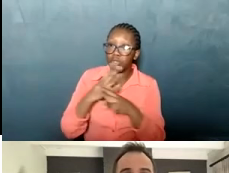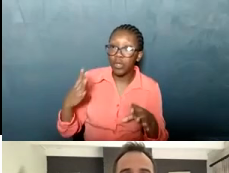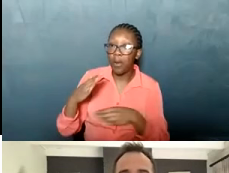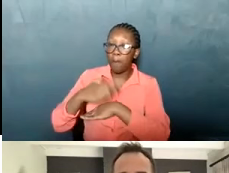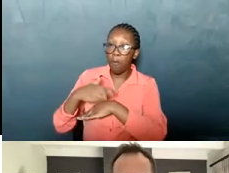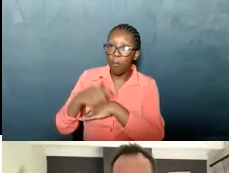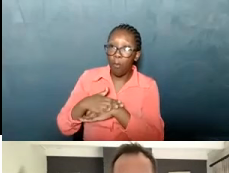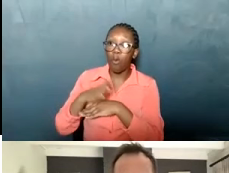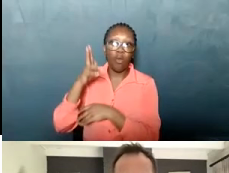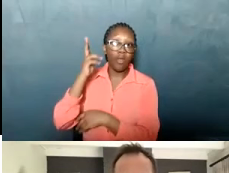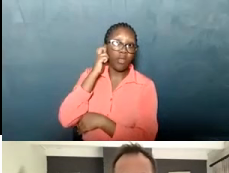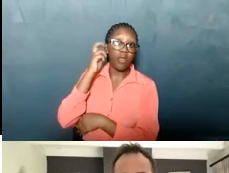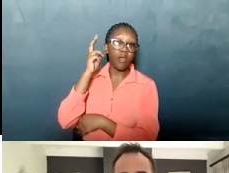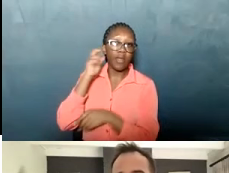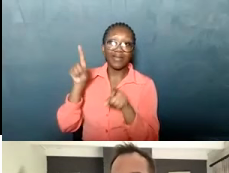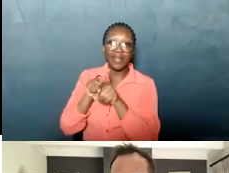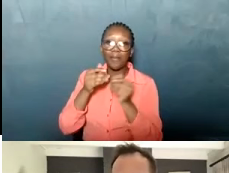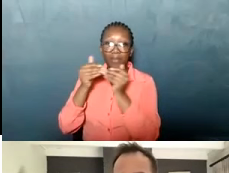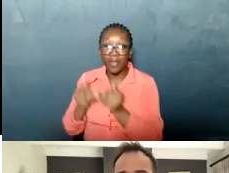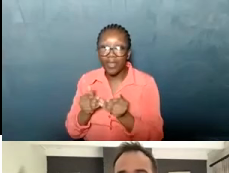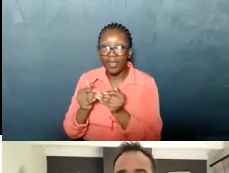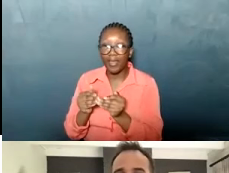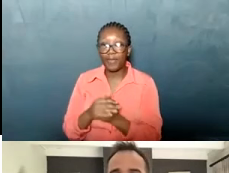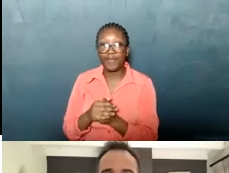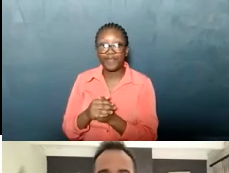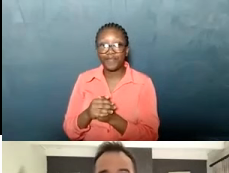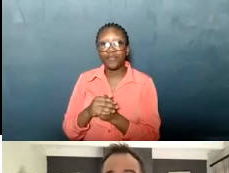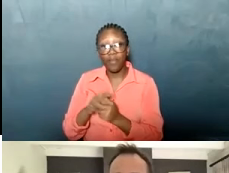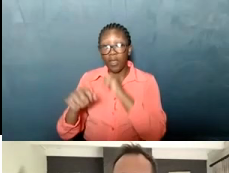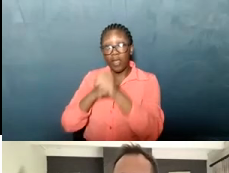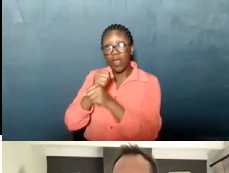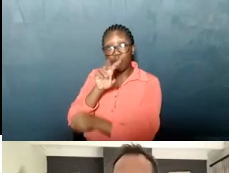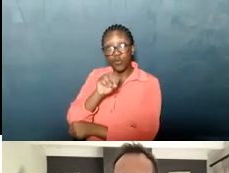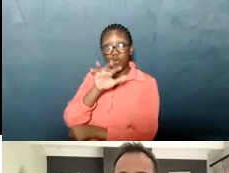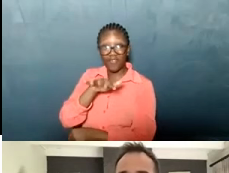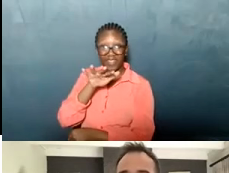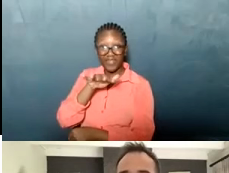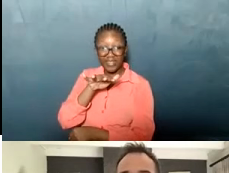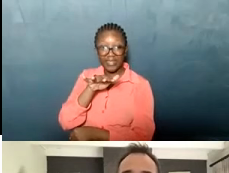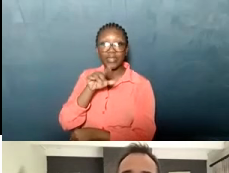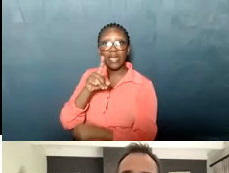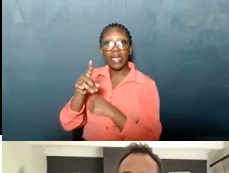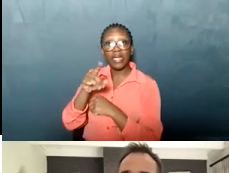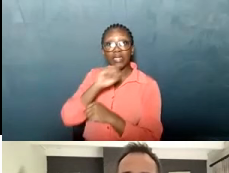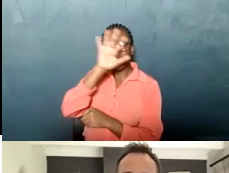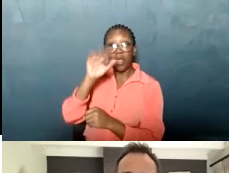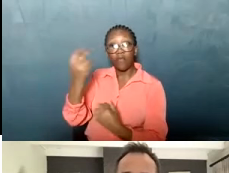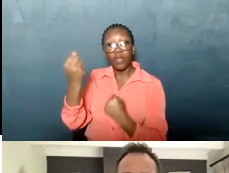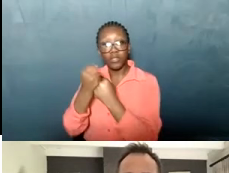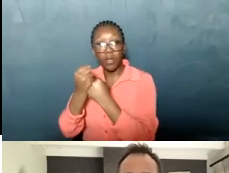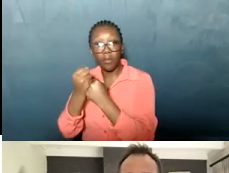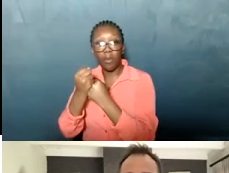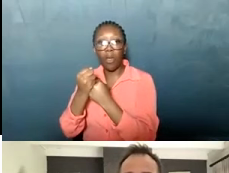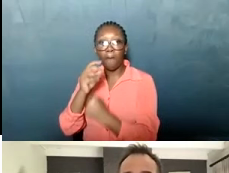a global priority. And in 2015, South Africa also supported a motion to have a resolution on hearing